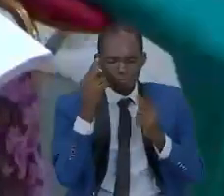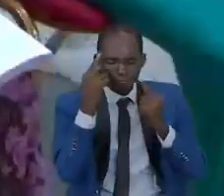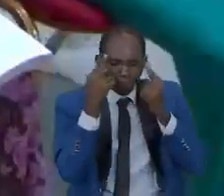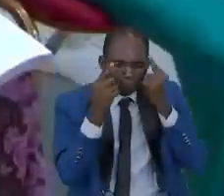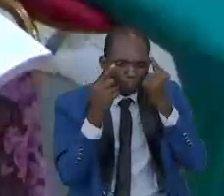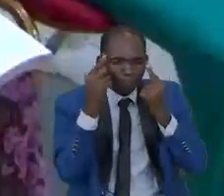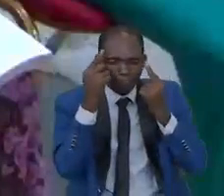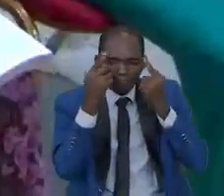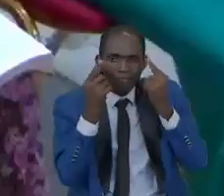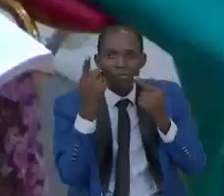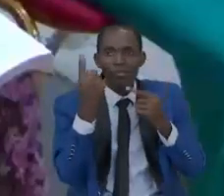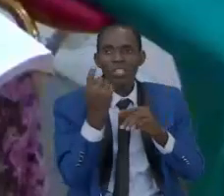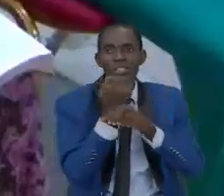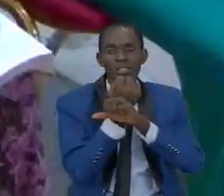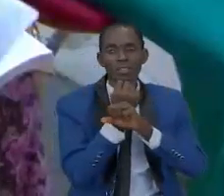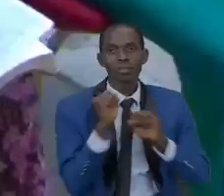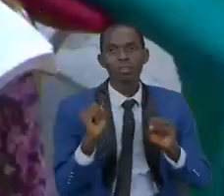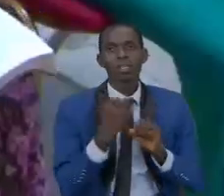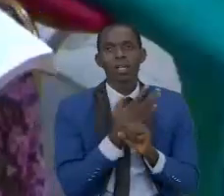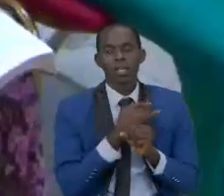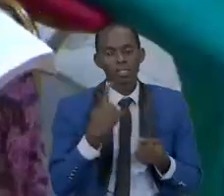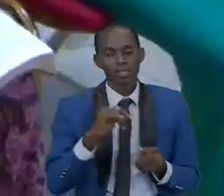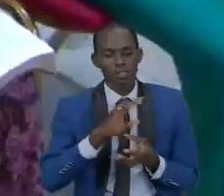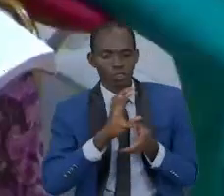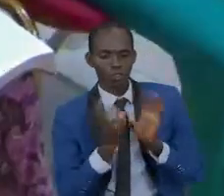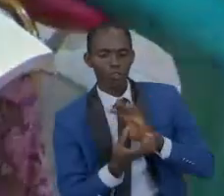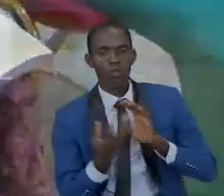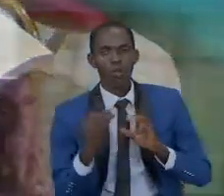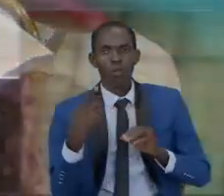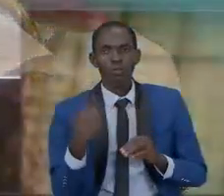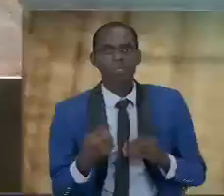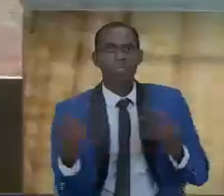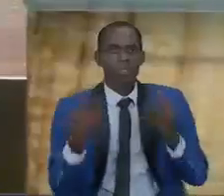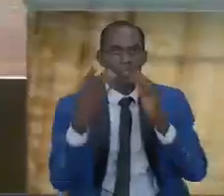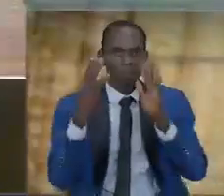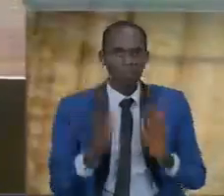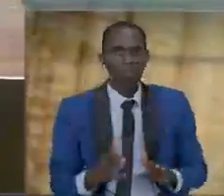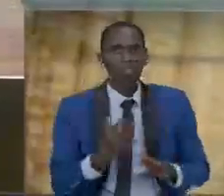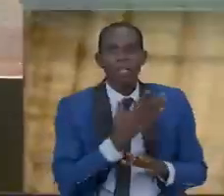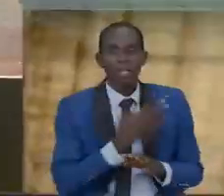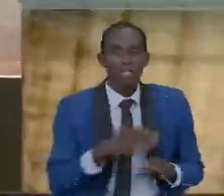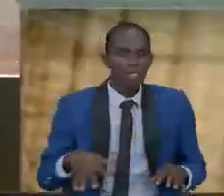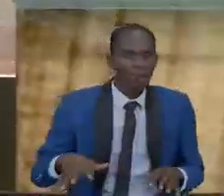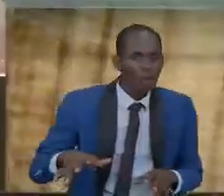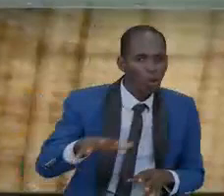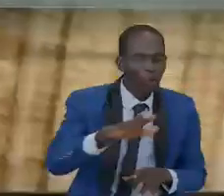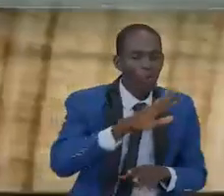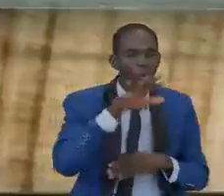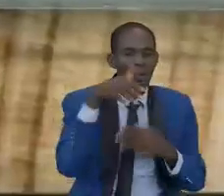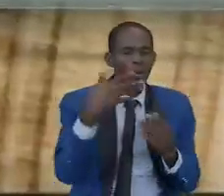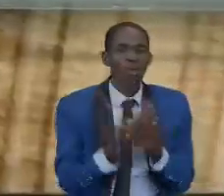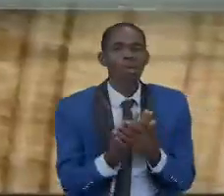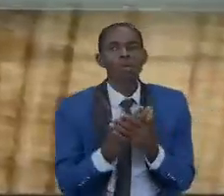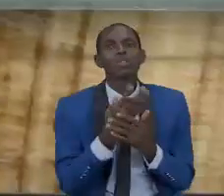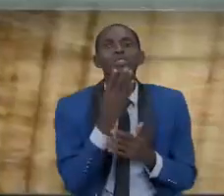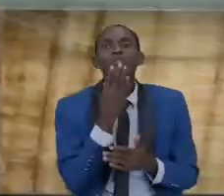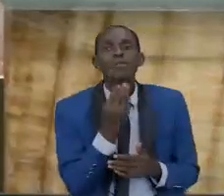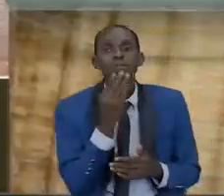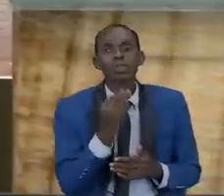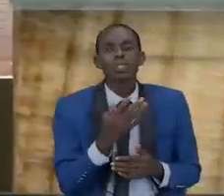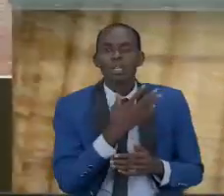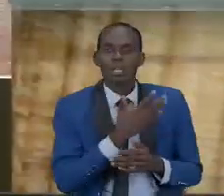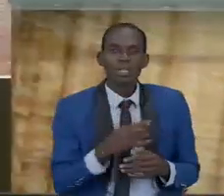now the salvation and the conversion of the Gentiles and they were all Jews there that they